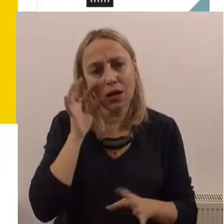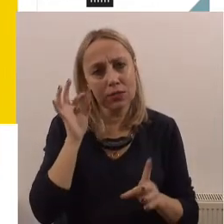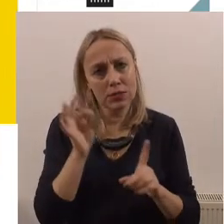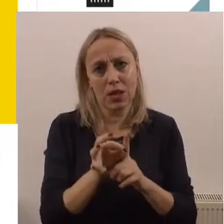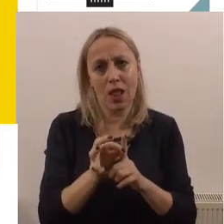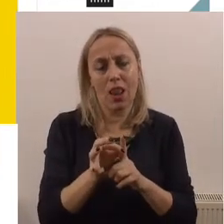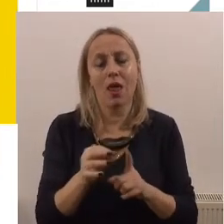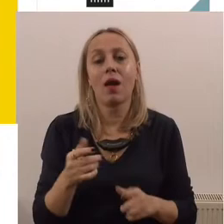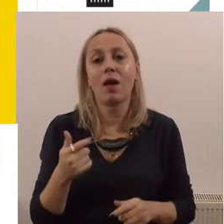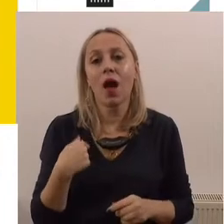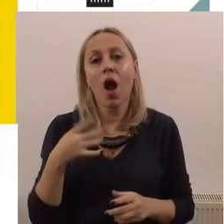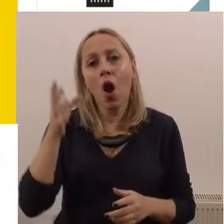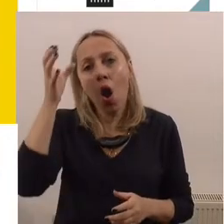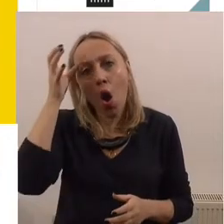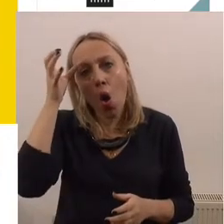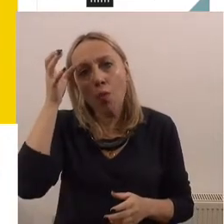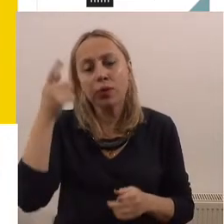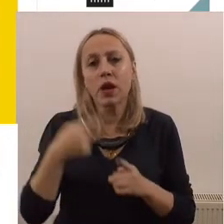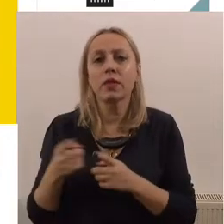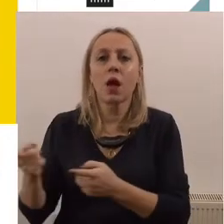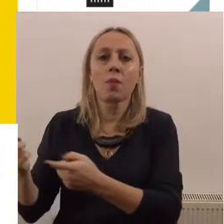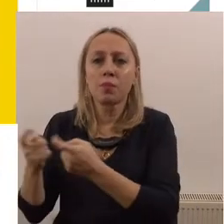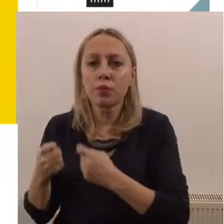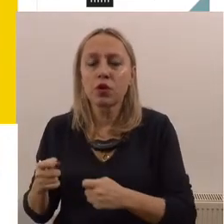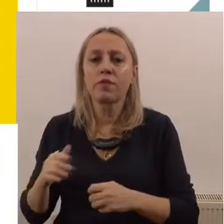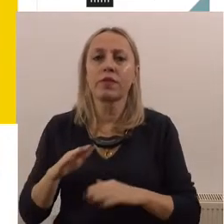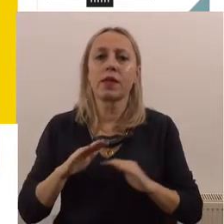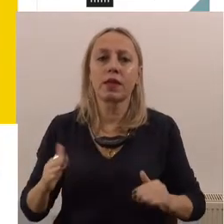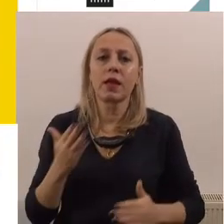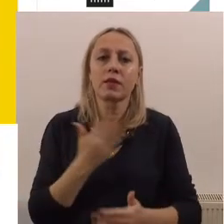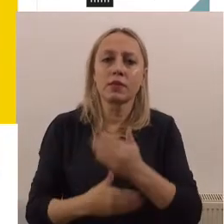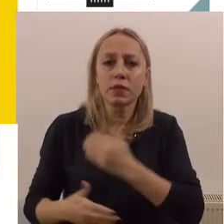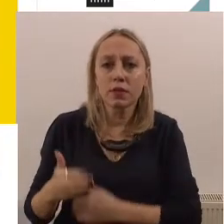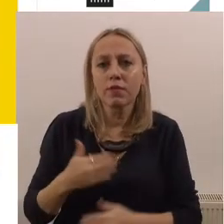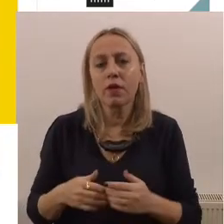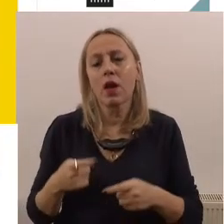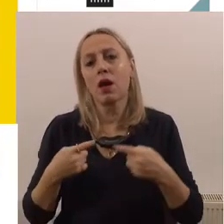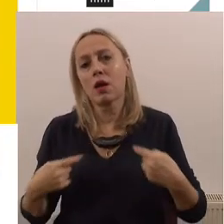to achieve this goal. And finally, education. We involve